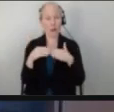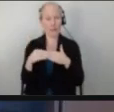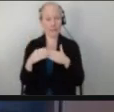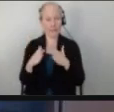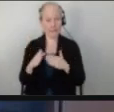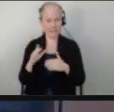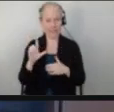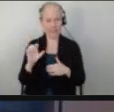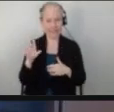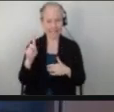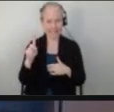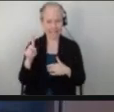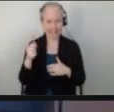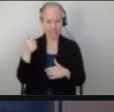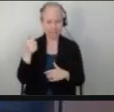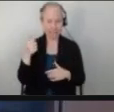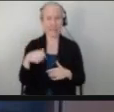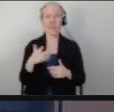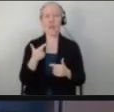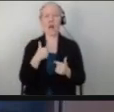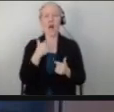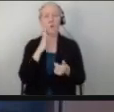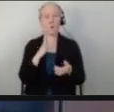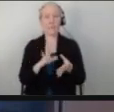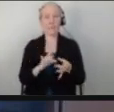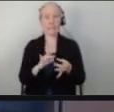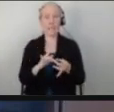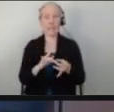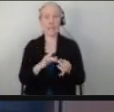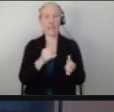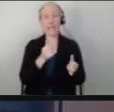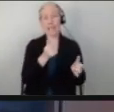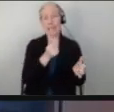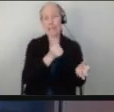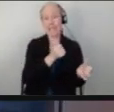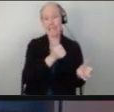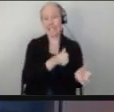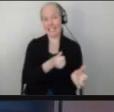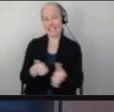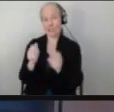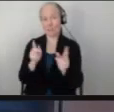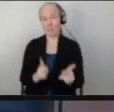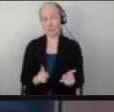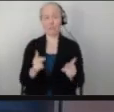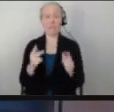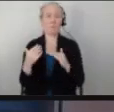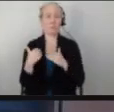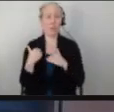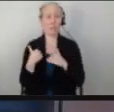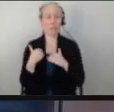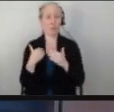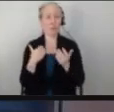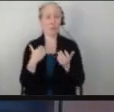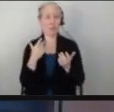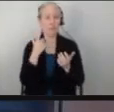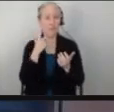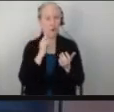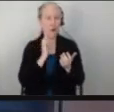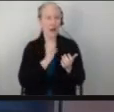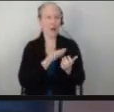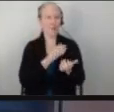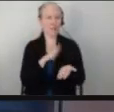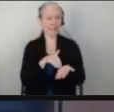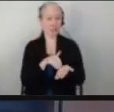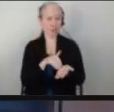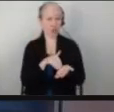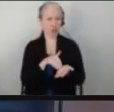So I would say each of us are responsible at our particular centers, right,